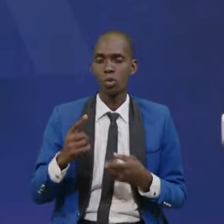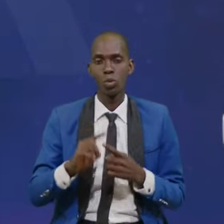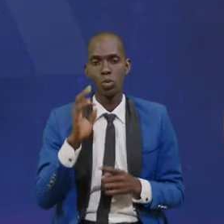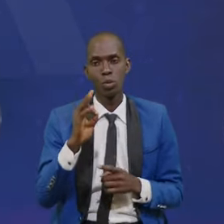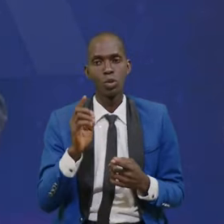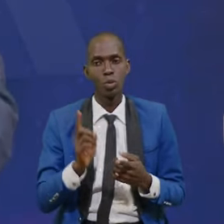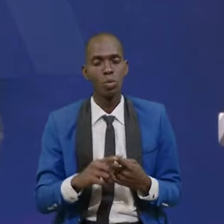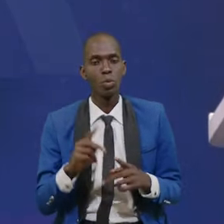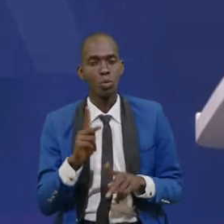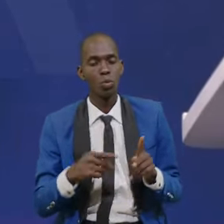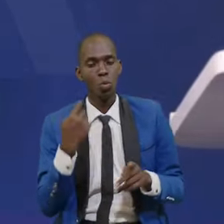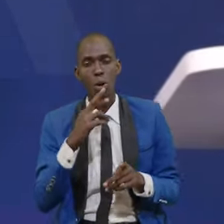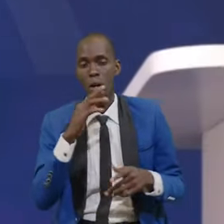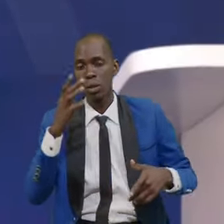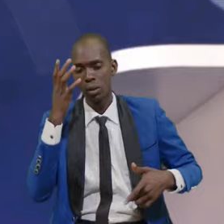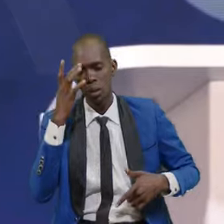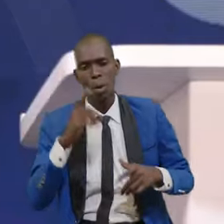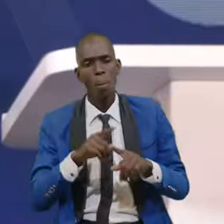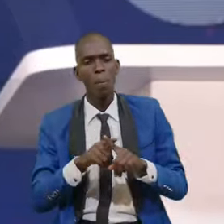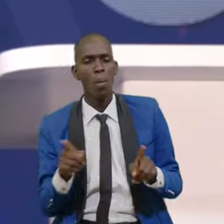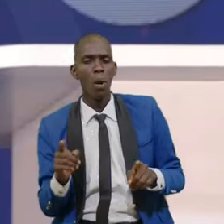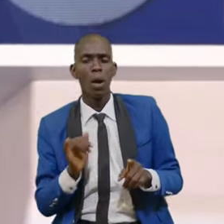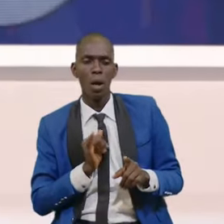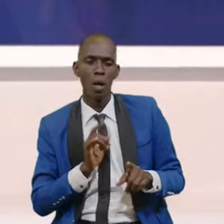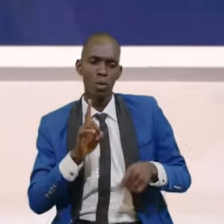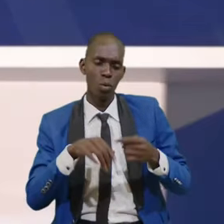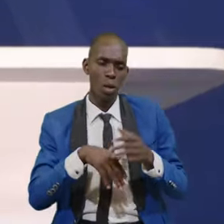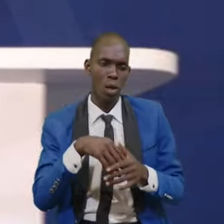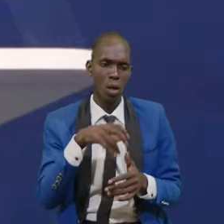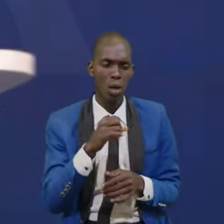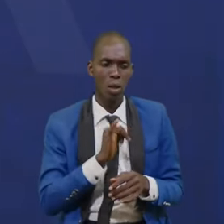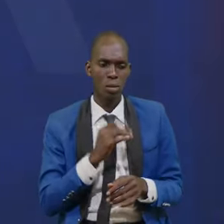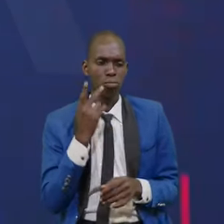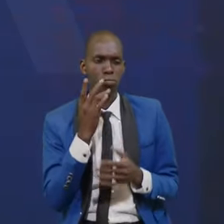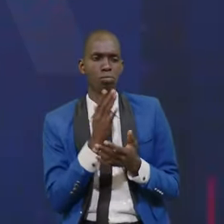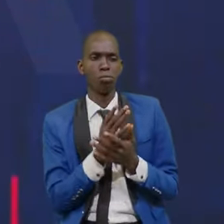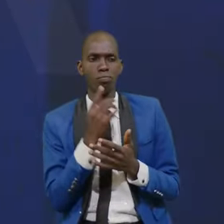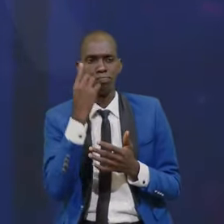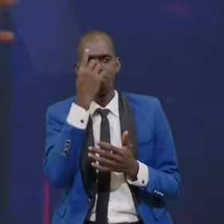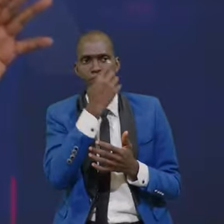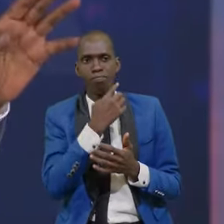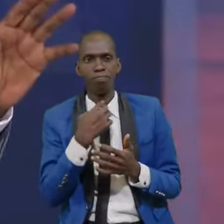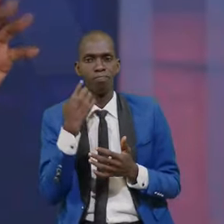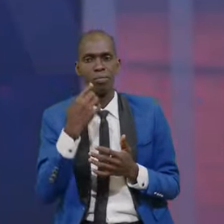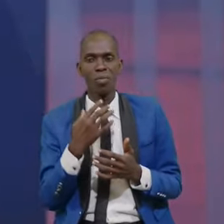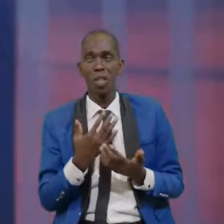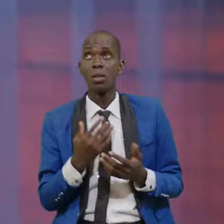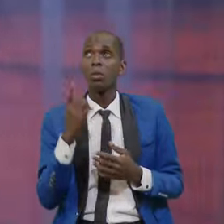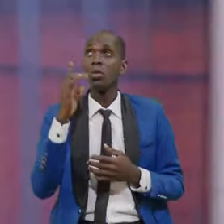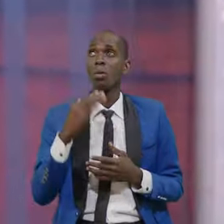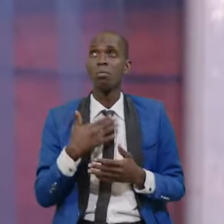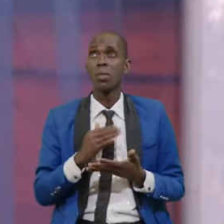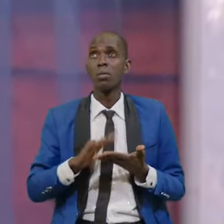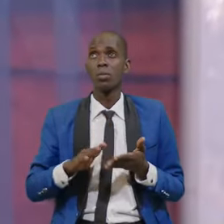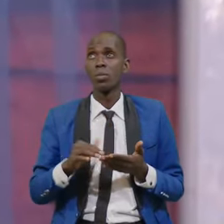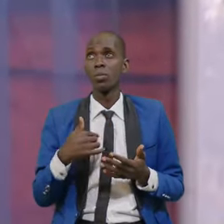who are sick. But then I see some people there and I say, Lord, you have to excuse me today. Because of